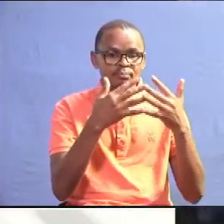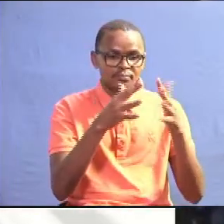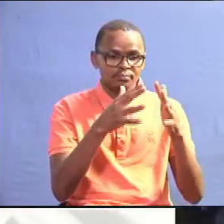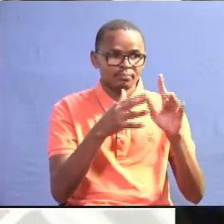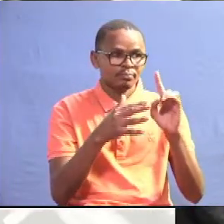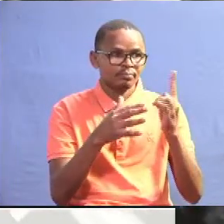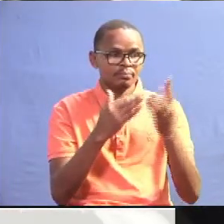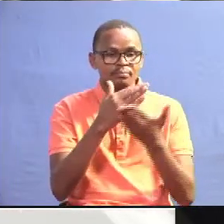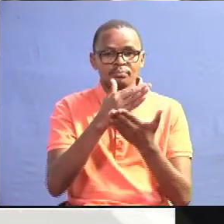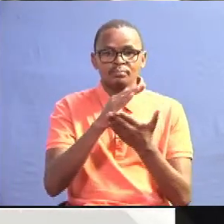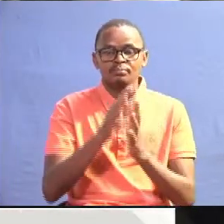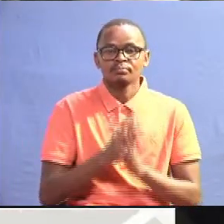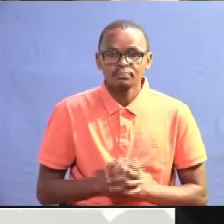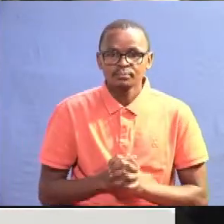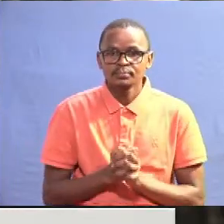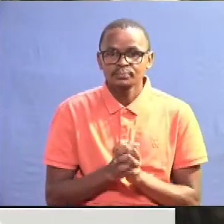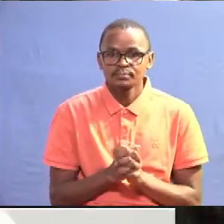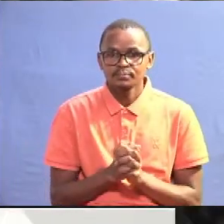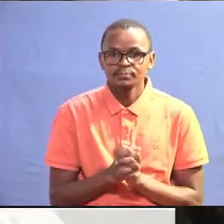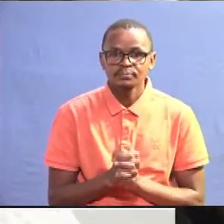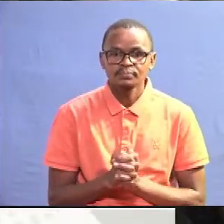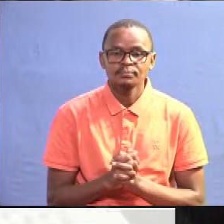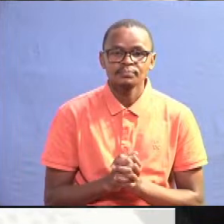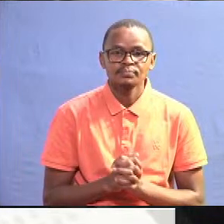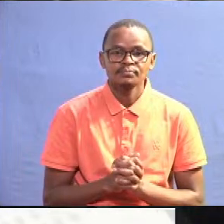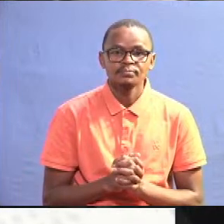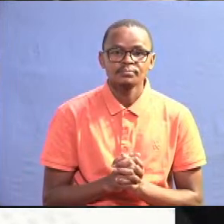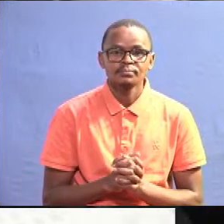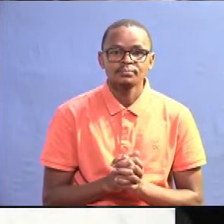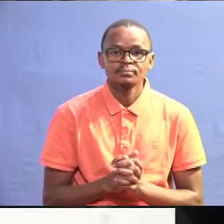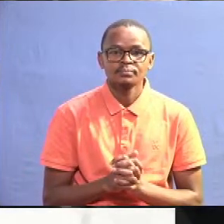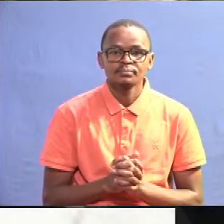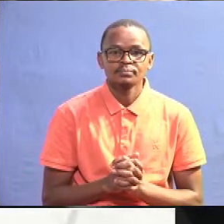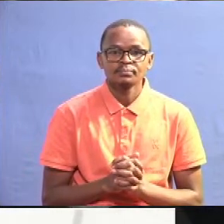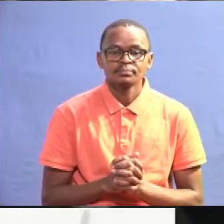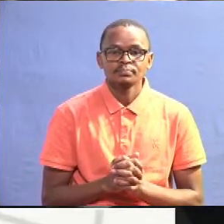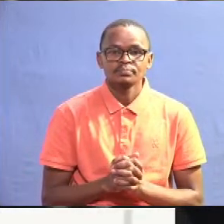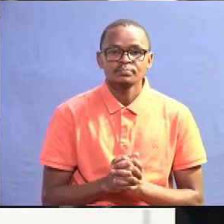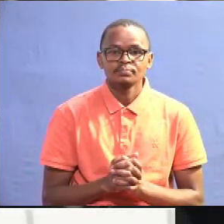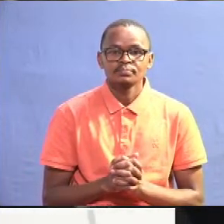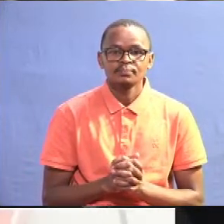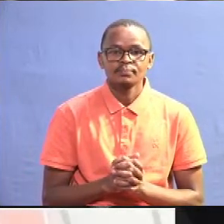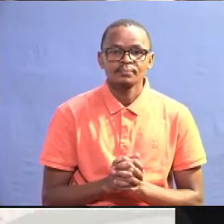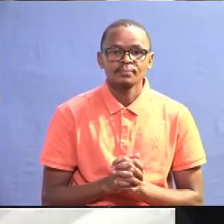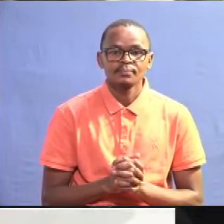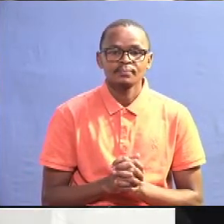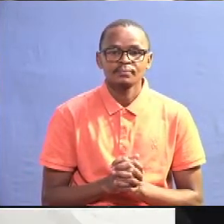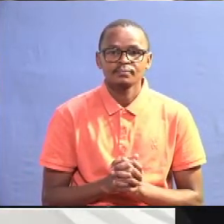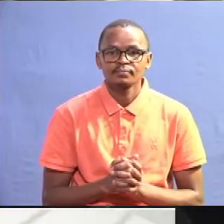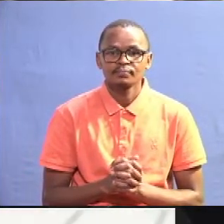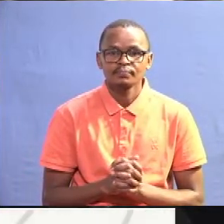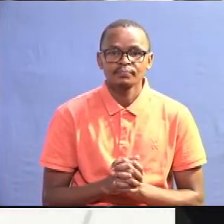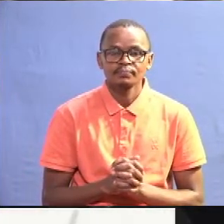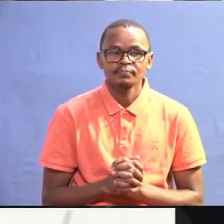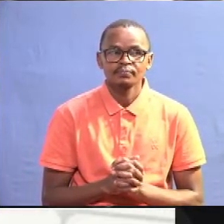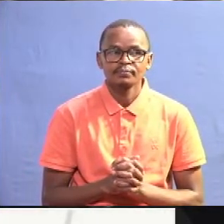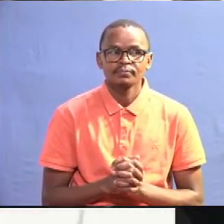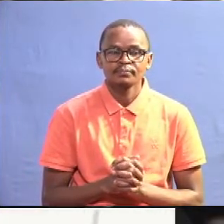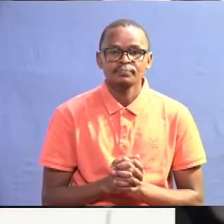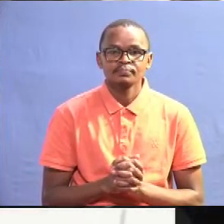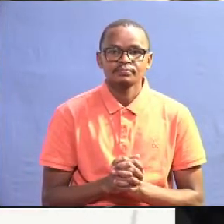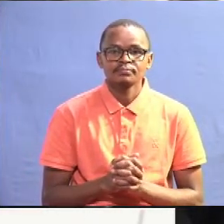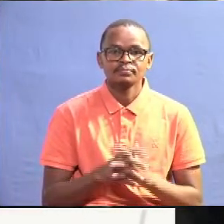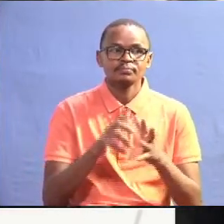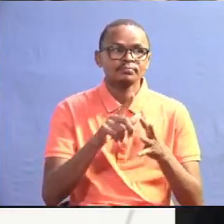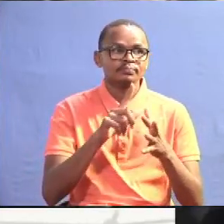first phase. First phase is 33 and we need them all back, so we're going to fight for the second phase. We hope